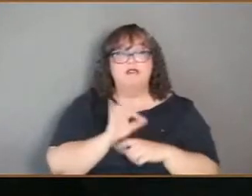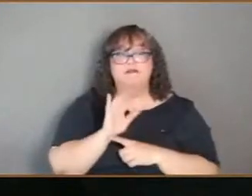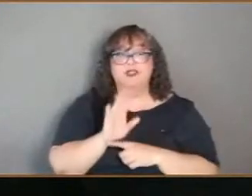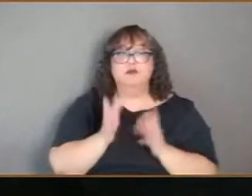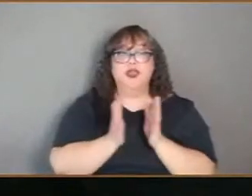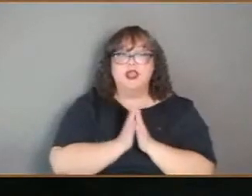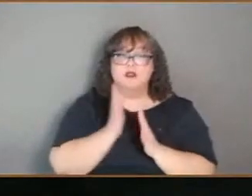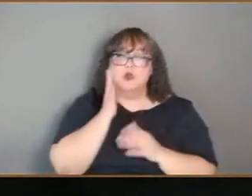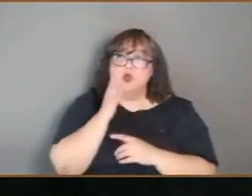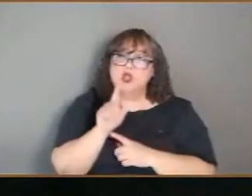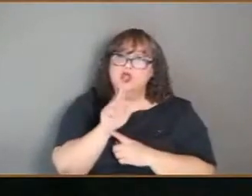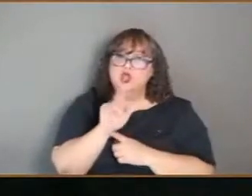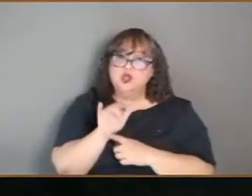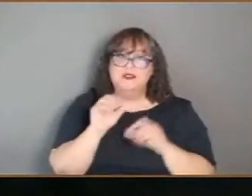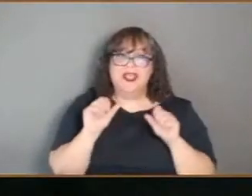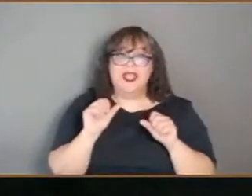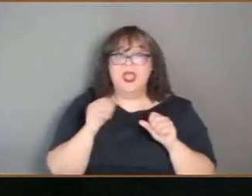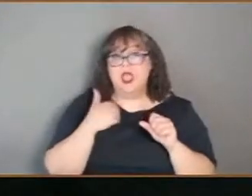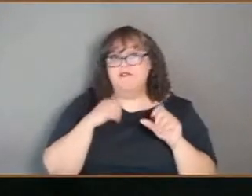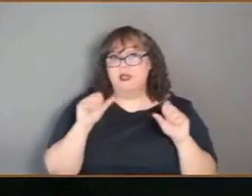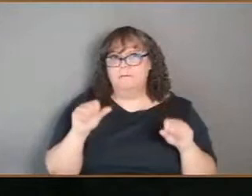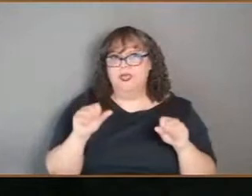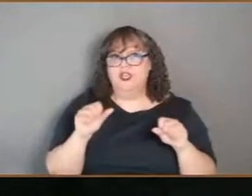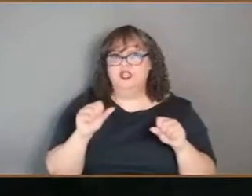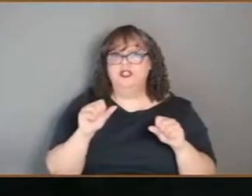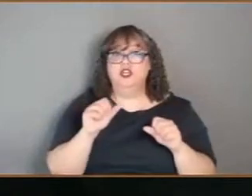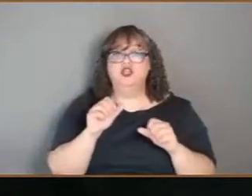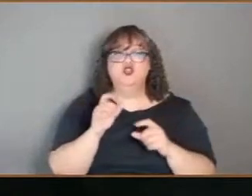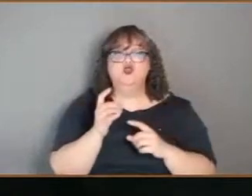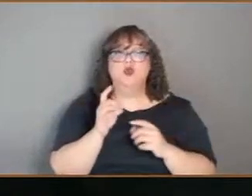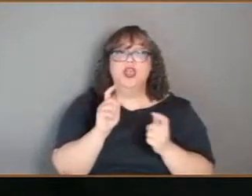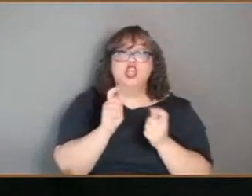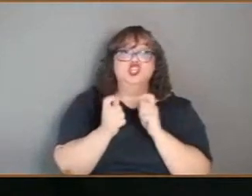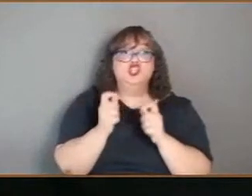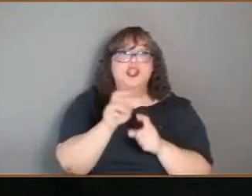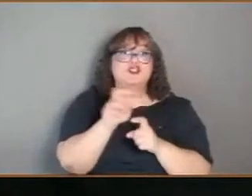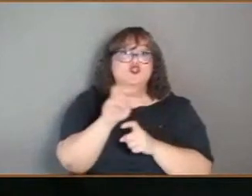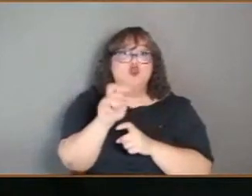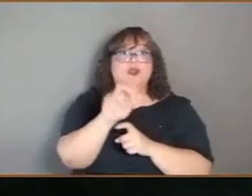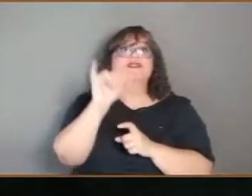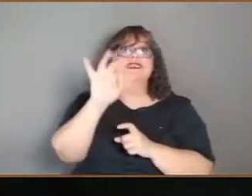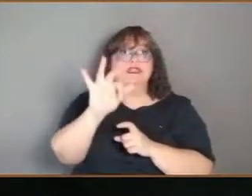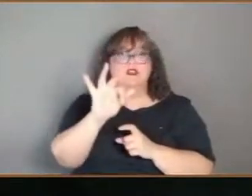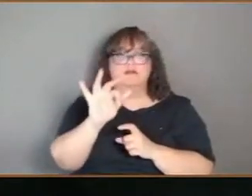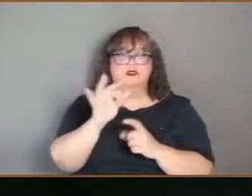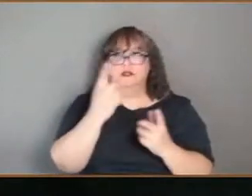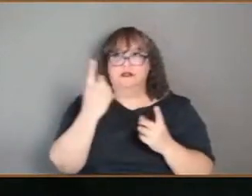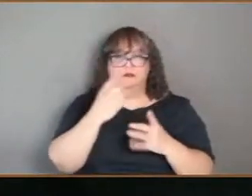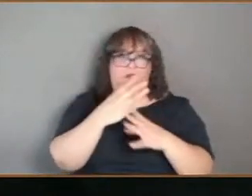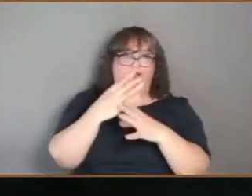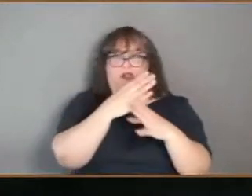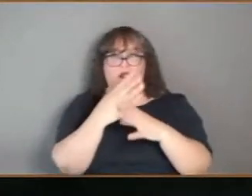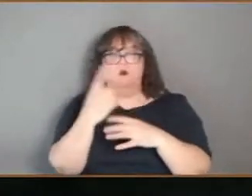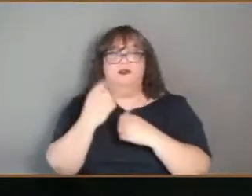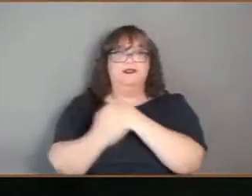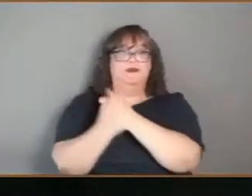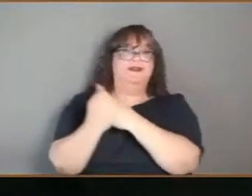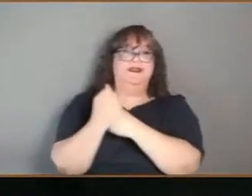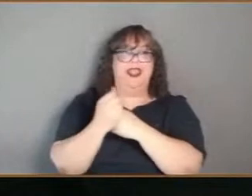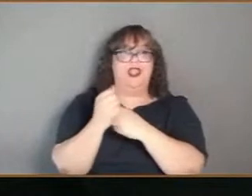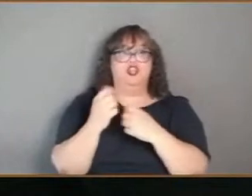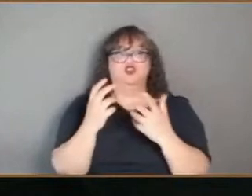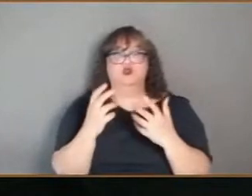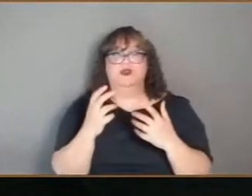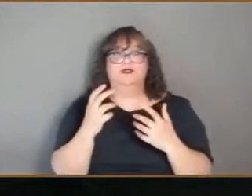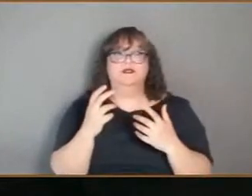to redirect or make course adjustments should there be any unforeseen object or hazard once separated from the Atlas and in full